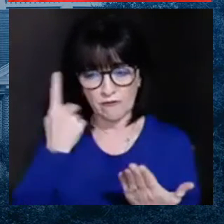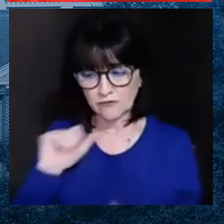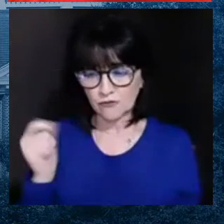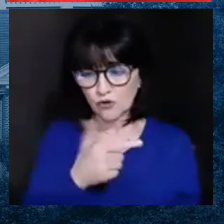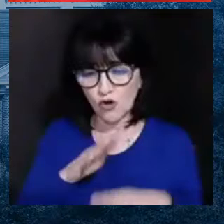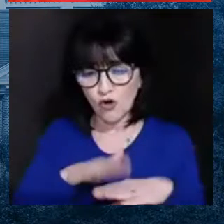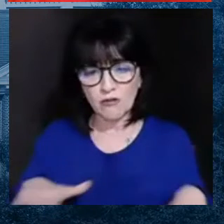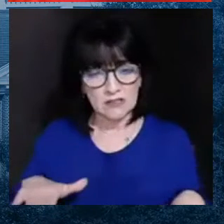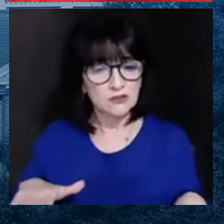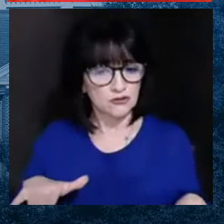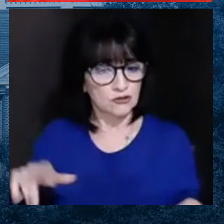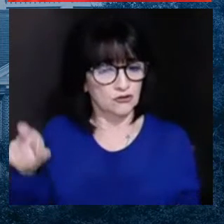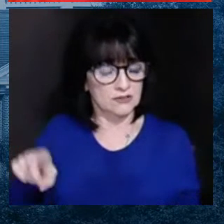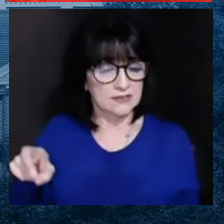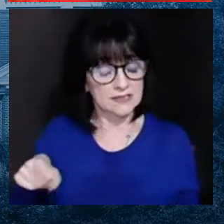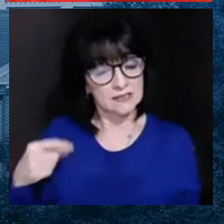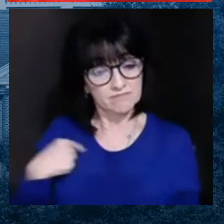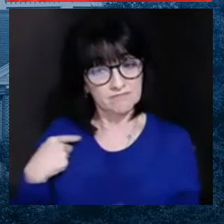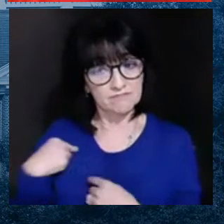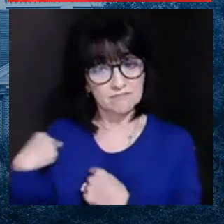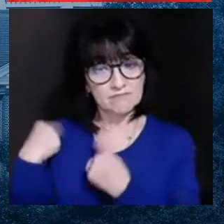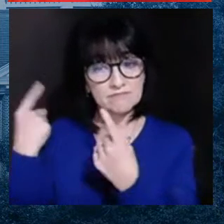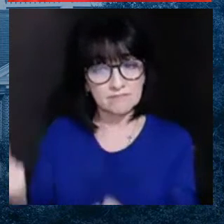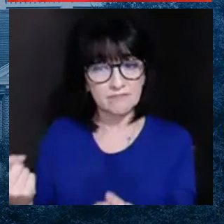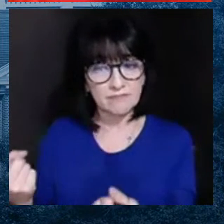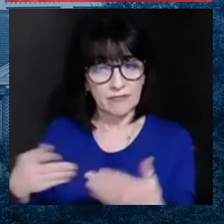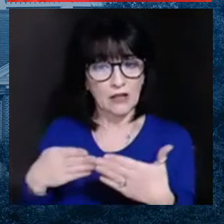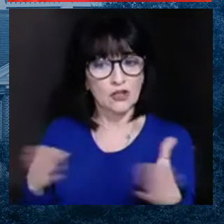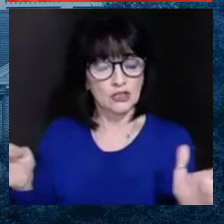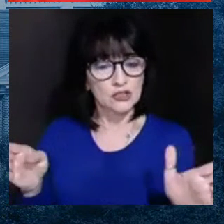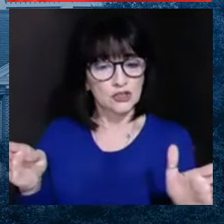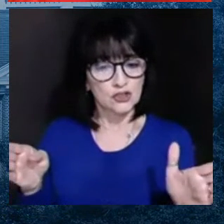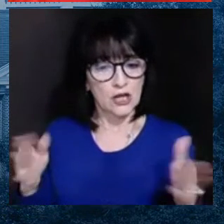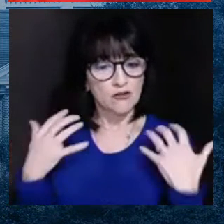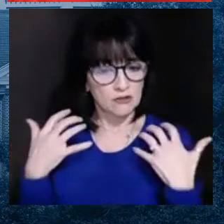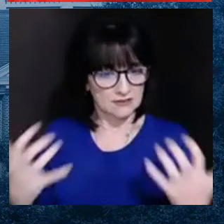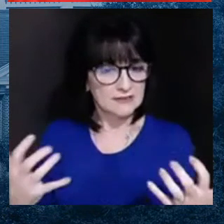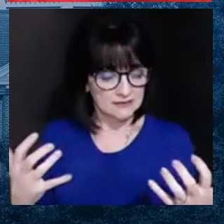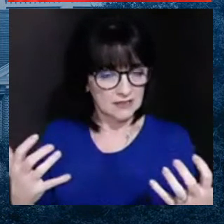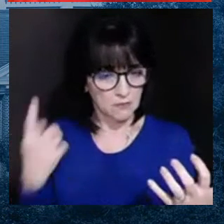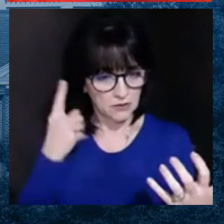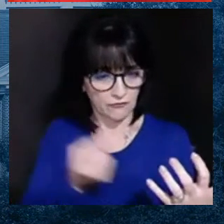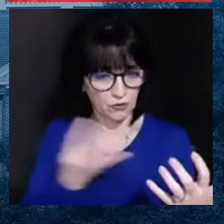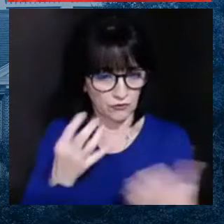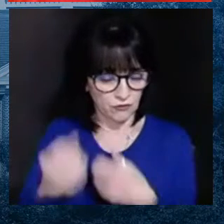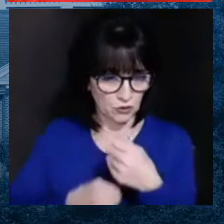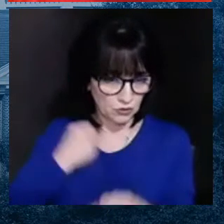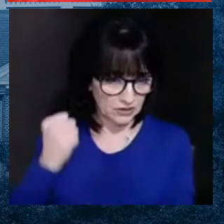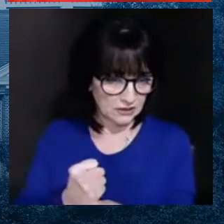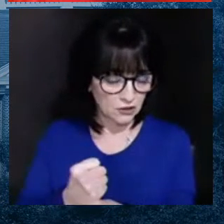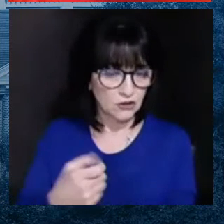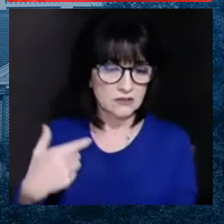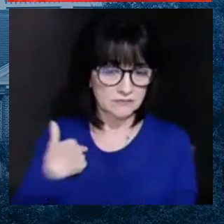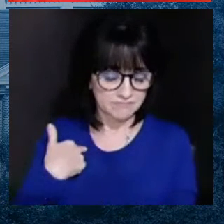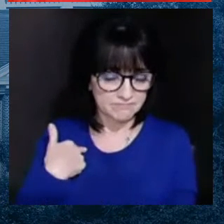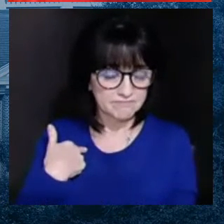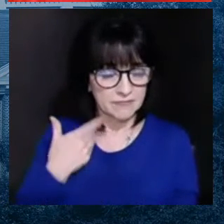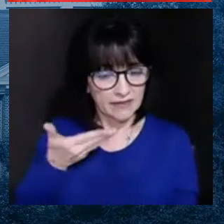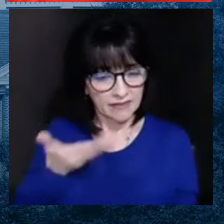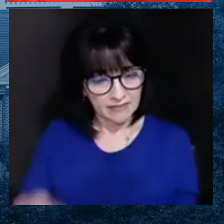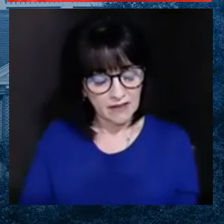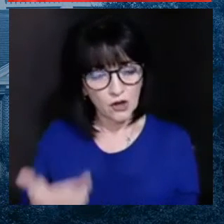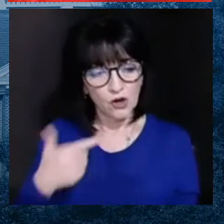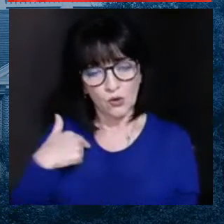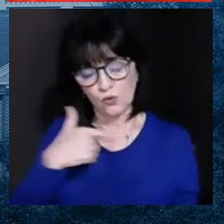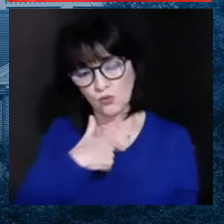General Assembly for a few years. And in those few years, I've had the opportunity to sit through many General Assemblies when we recognize